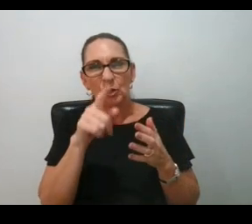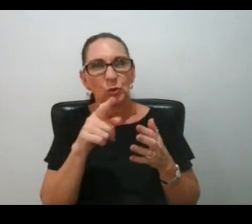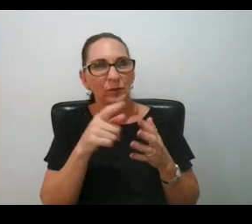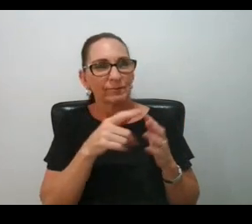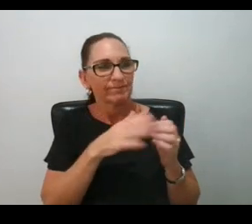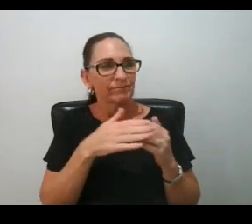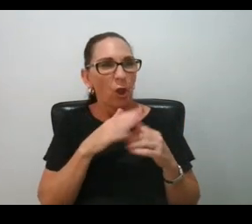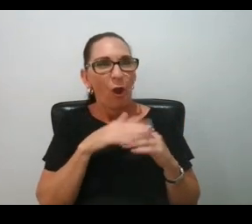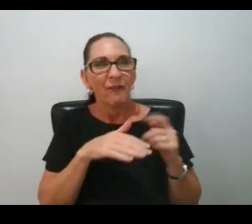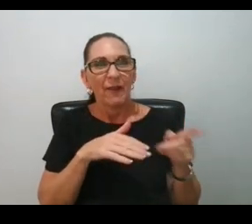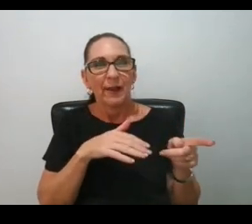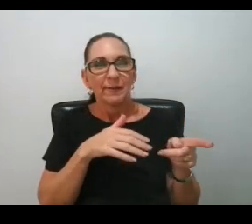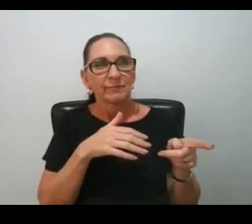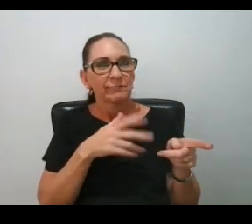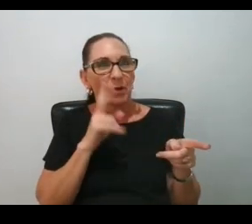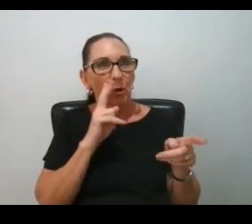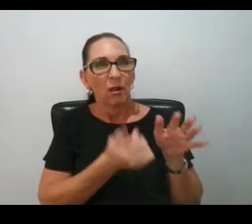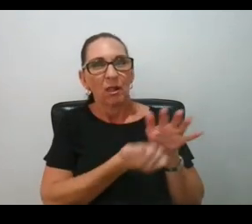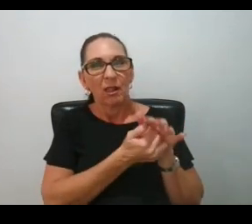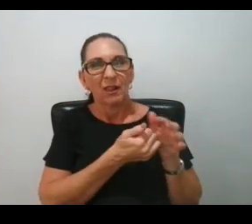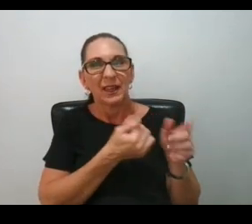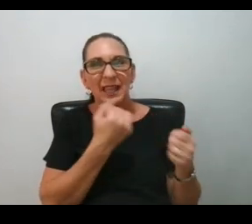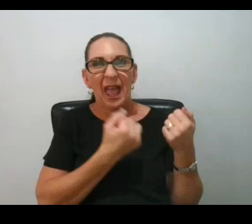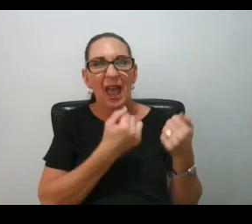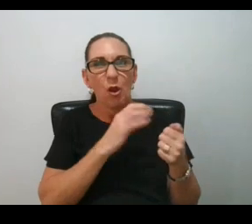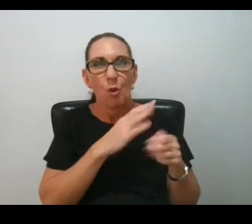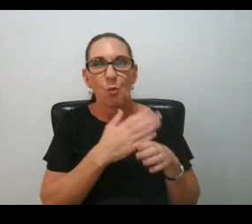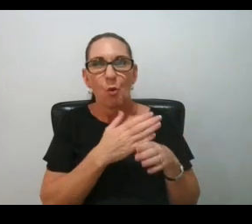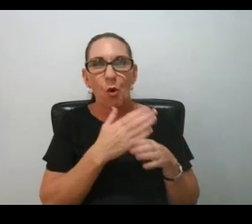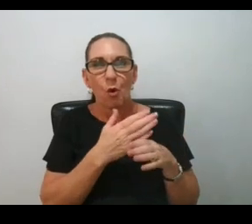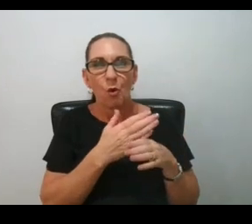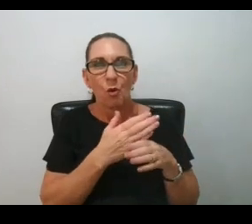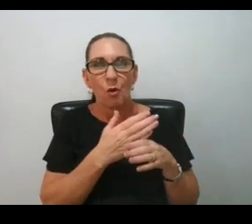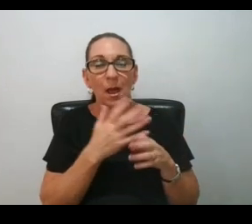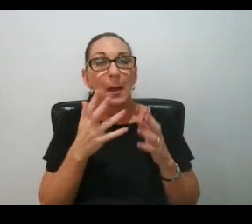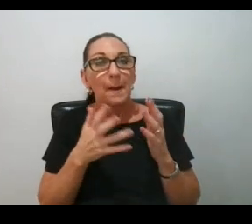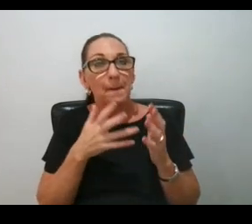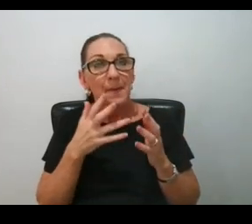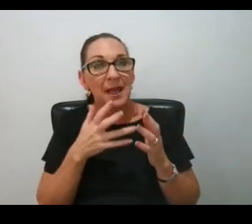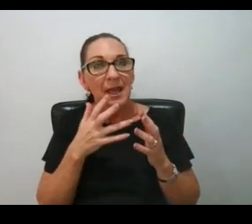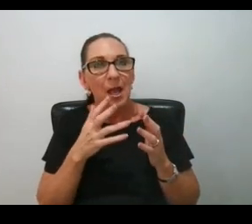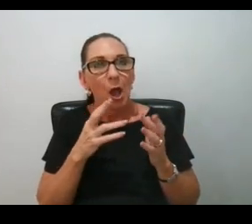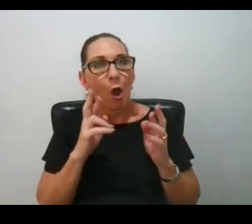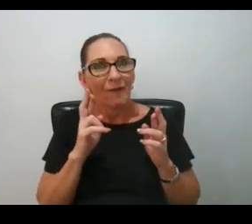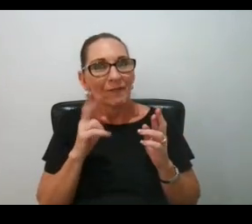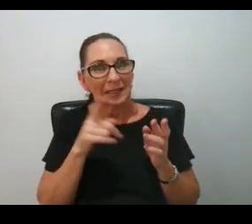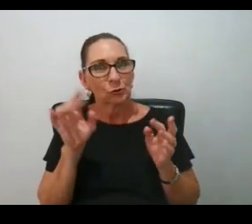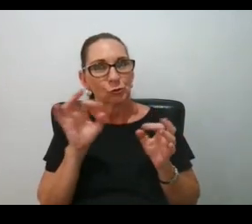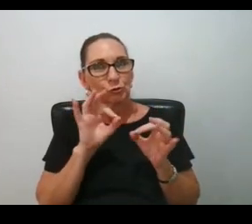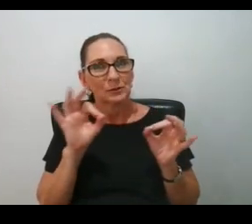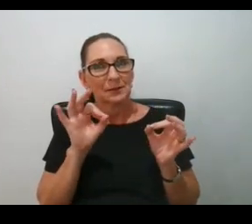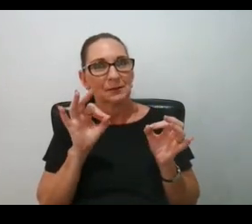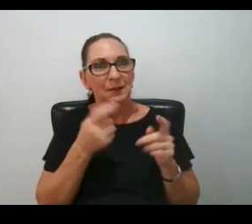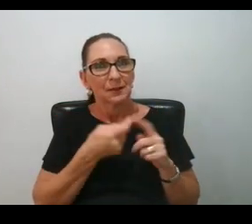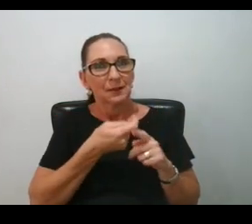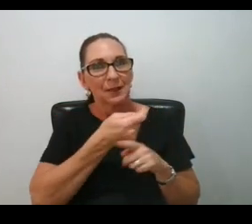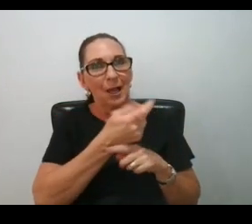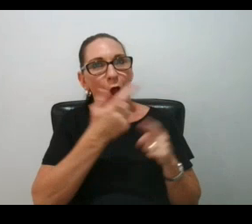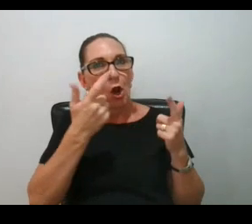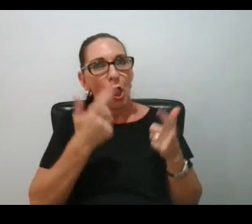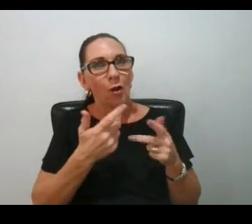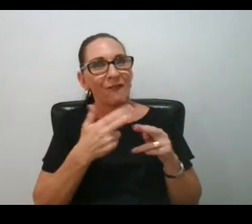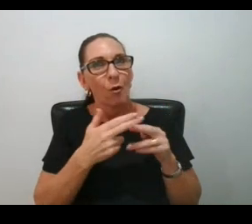Look, usually in these cases, I'm saying a silent prayer of hope that nobody's paid a lot of money for a warranty, because